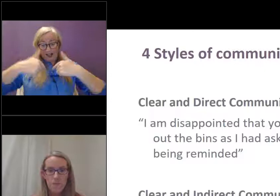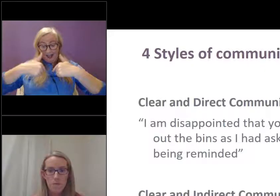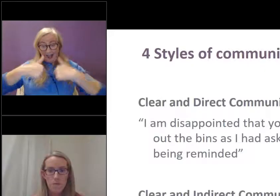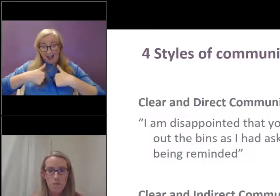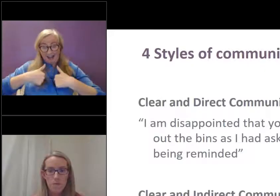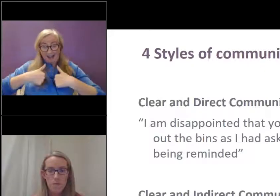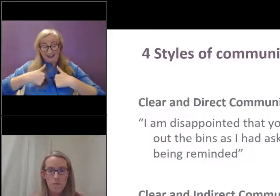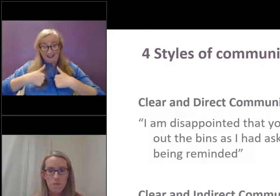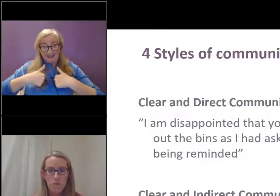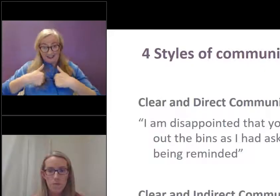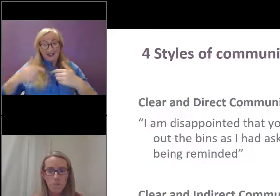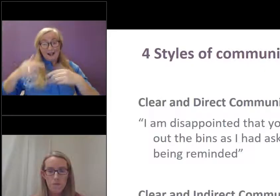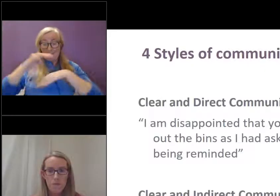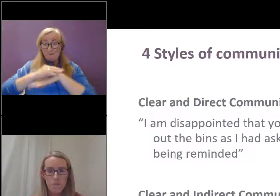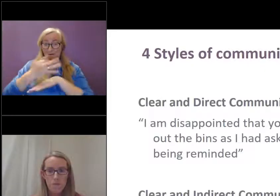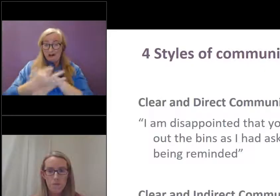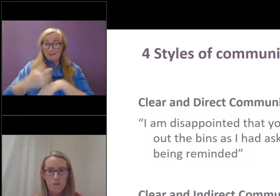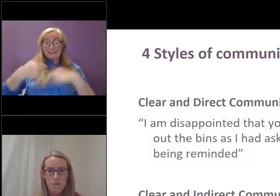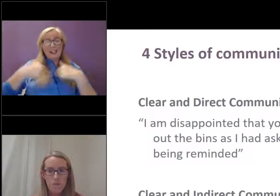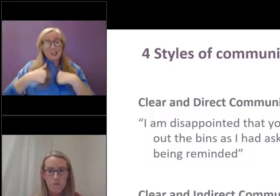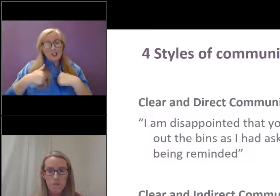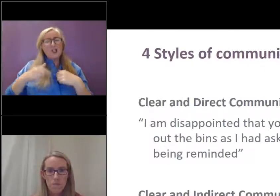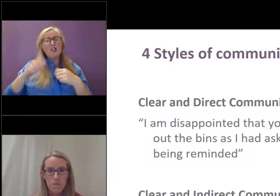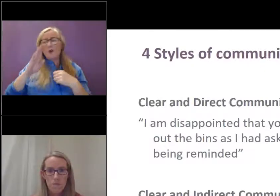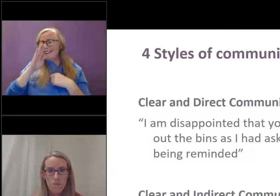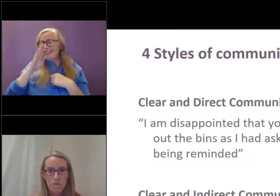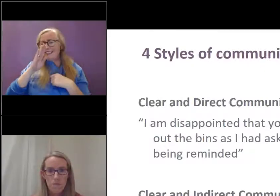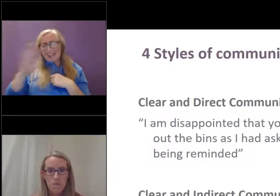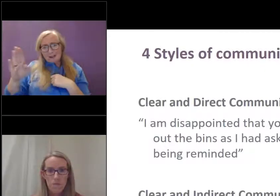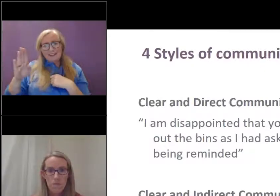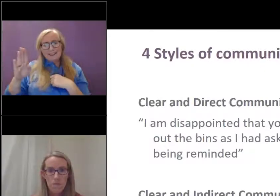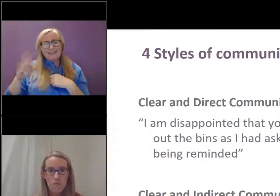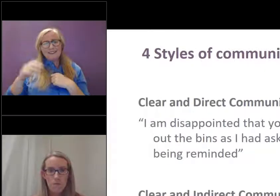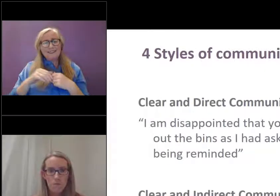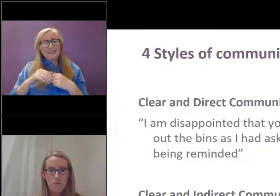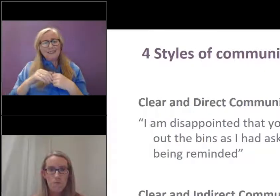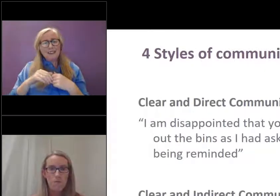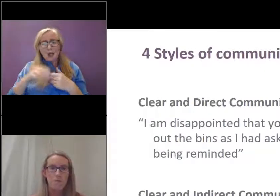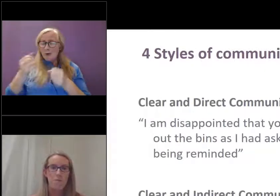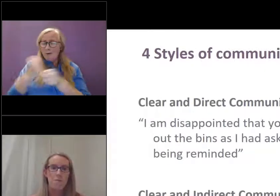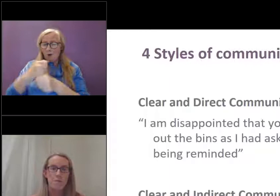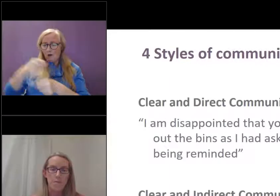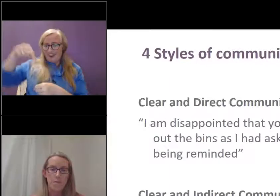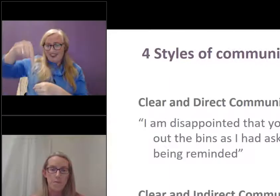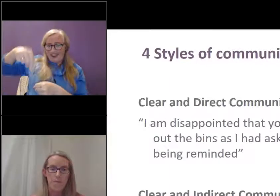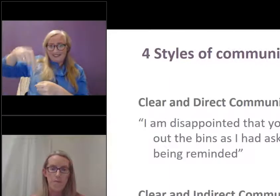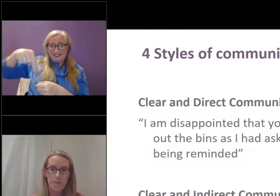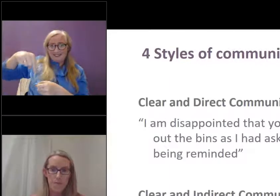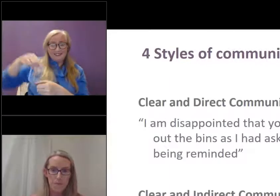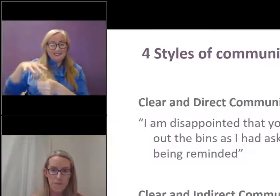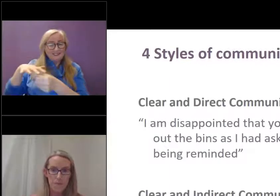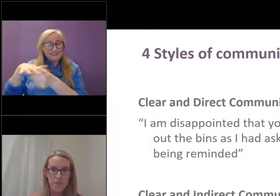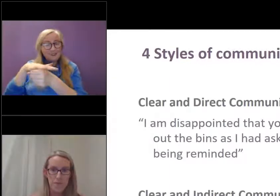the reason why, and it's direct. It's about the situation.